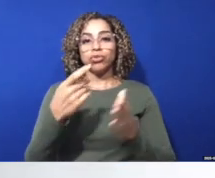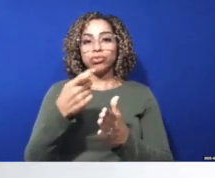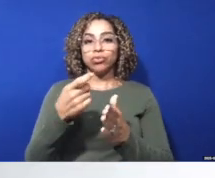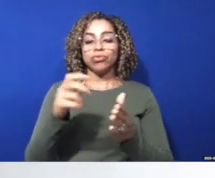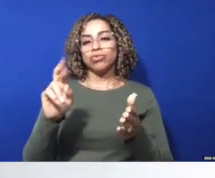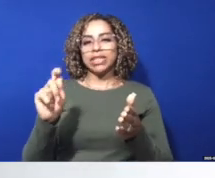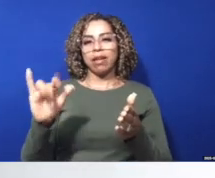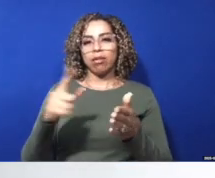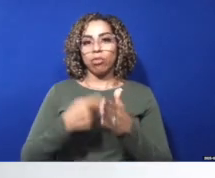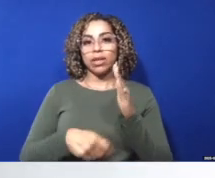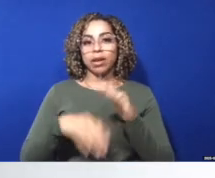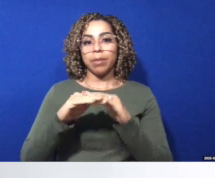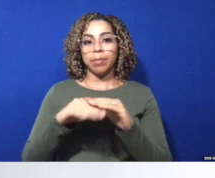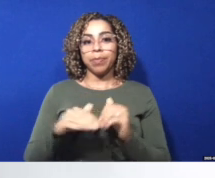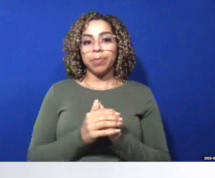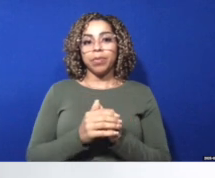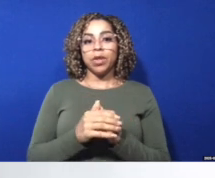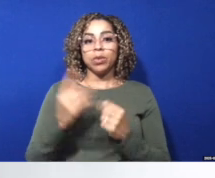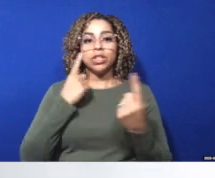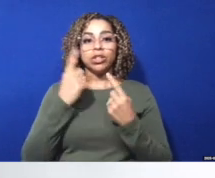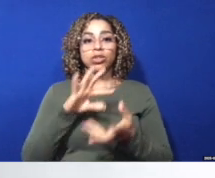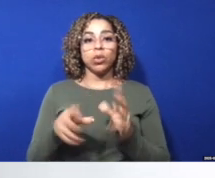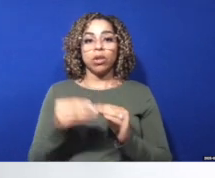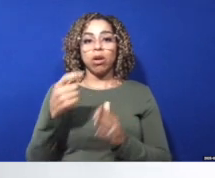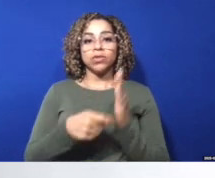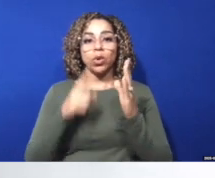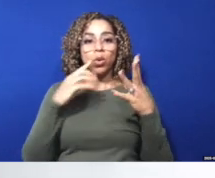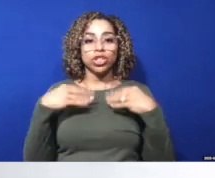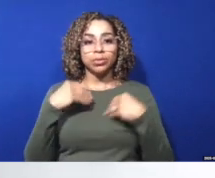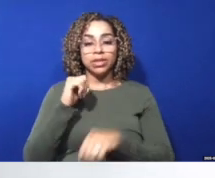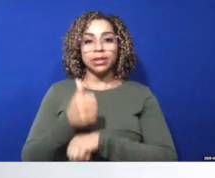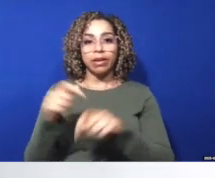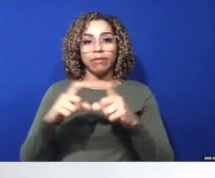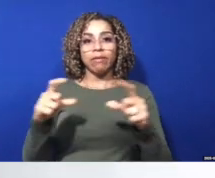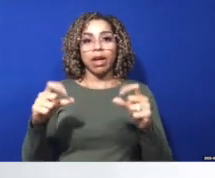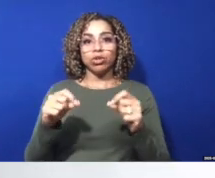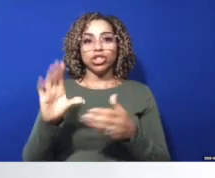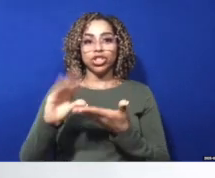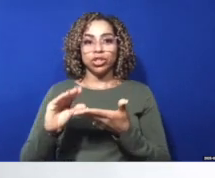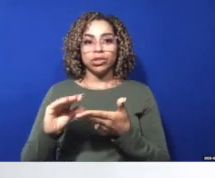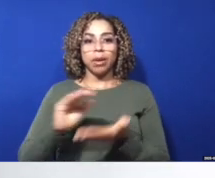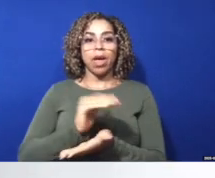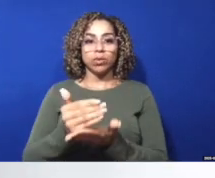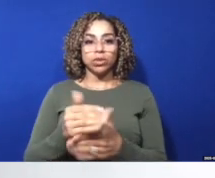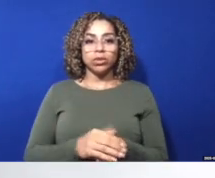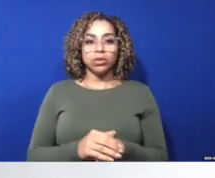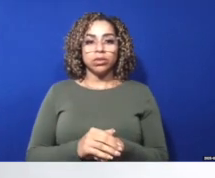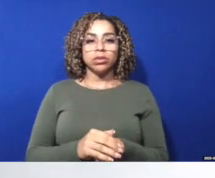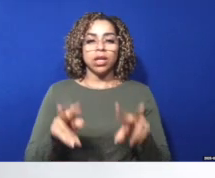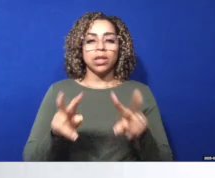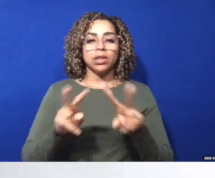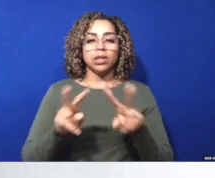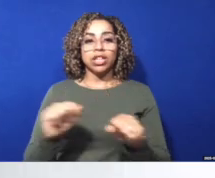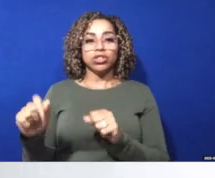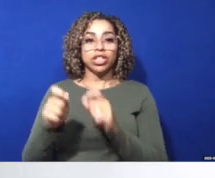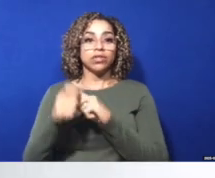cost of ownership and setting voucher amounts, assessing potential changes to public transit bus voucher amounts,